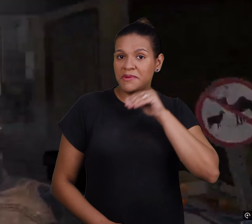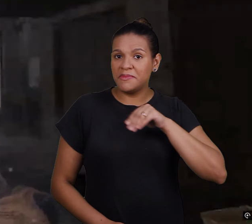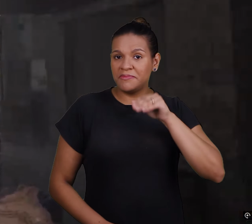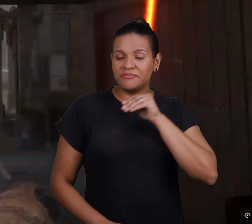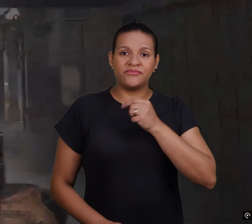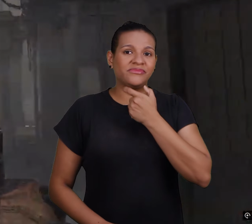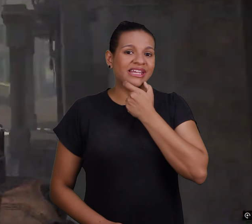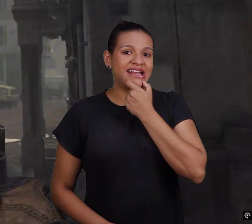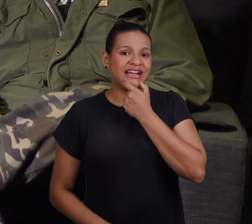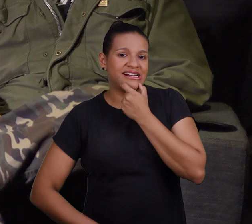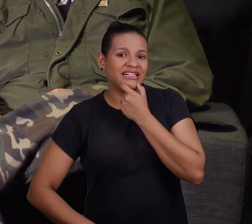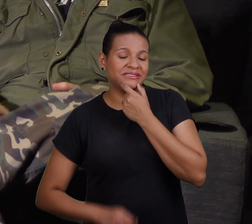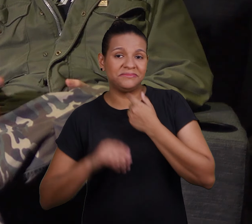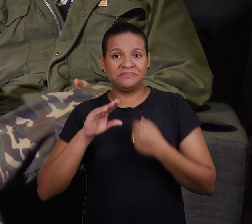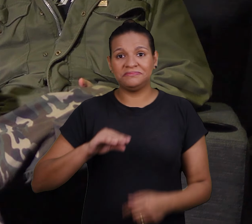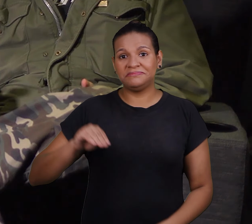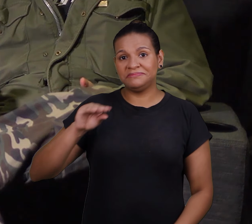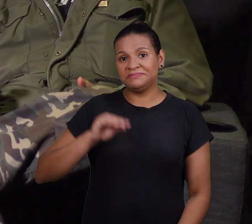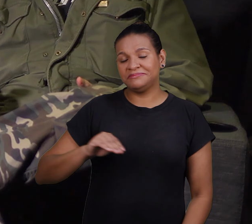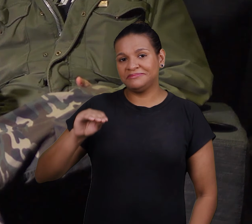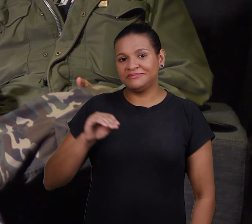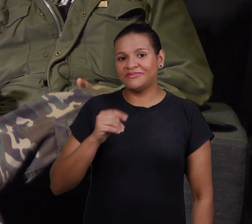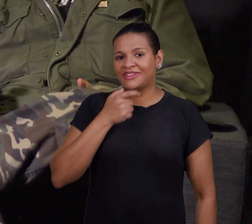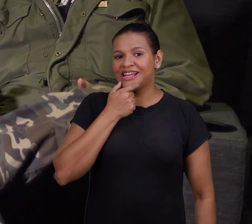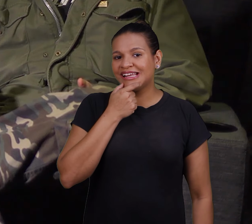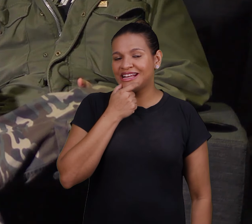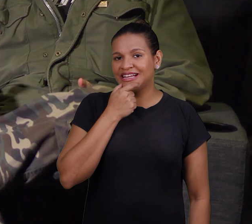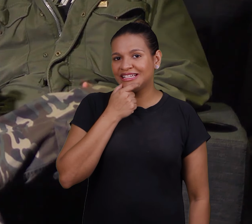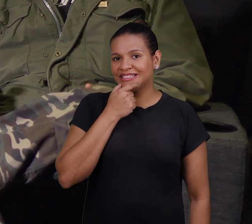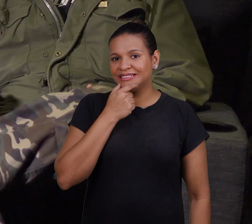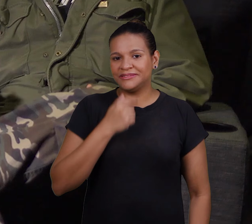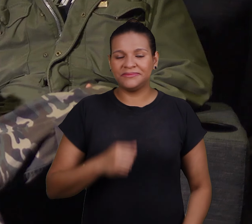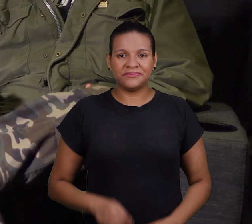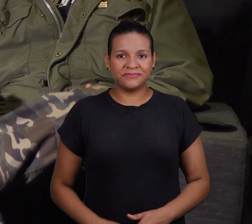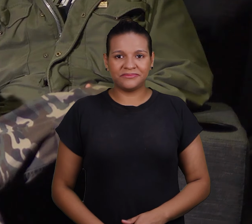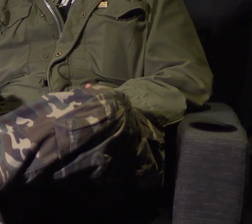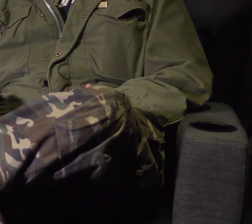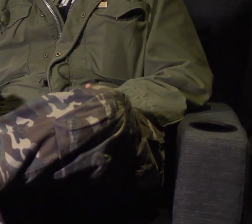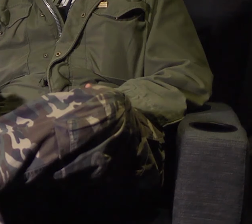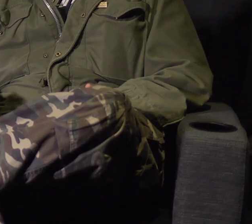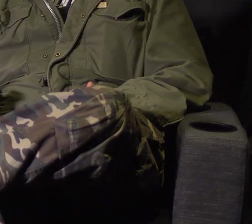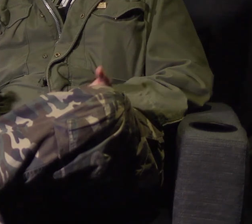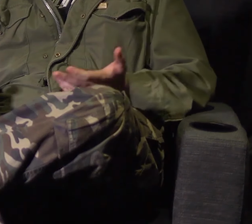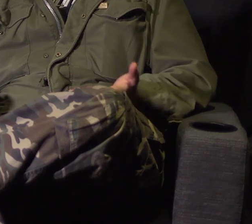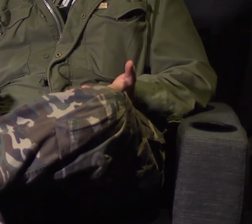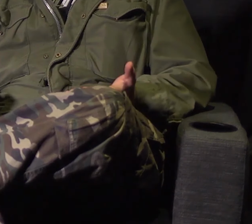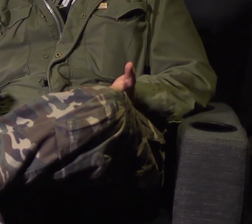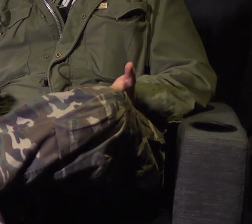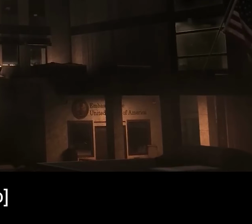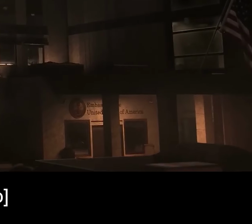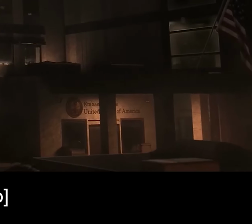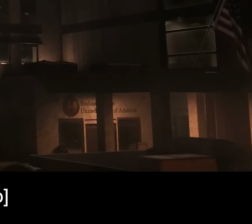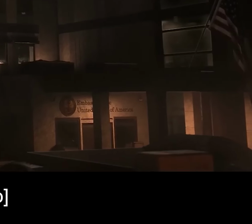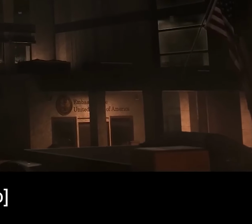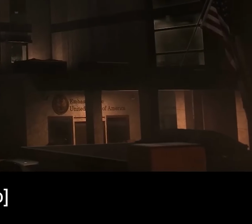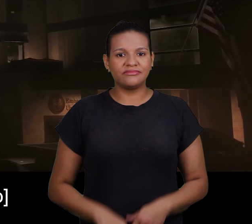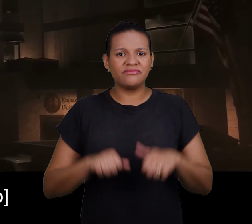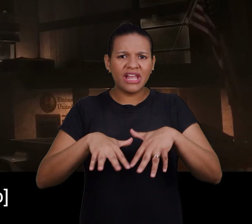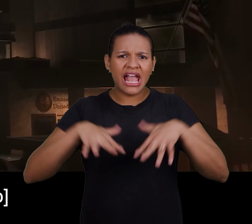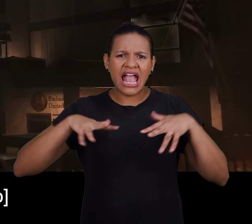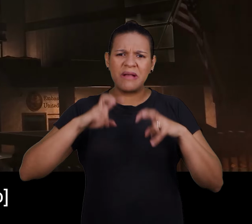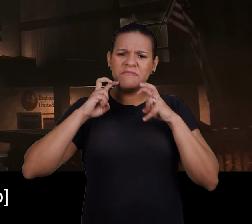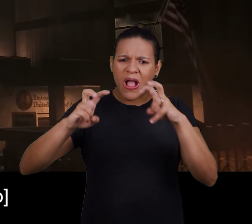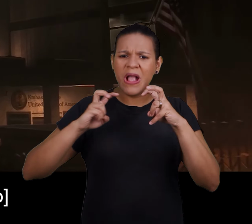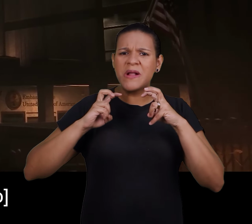don't think it's a political game. Really? But the thing is that people read into that in different ways.